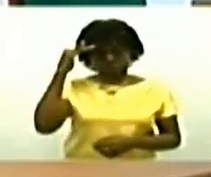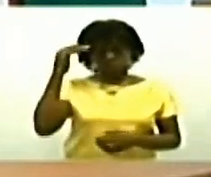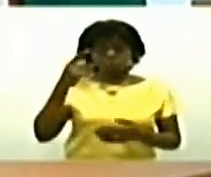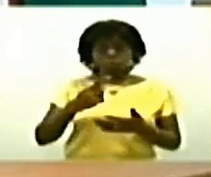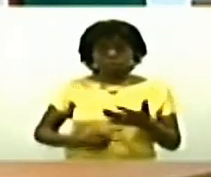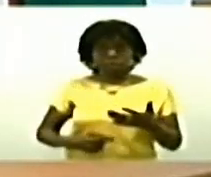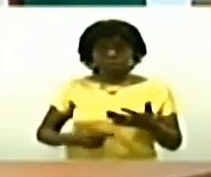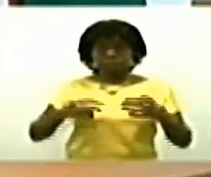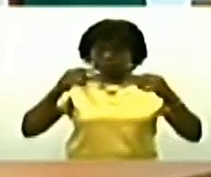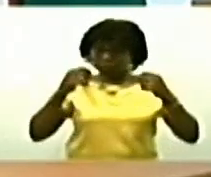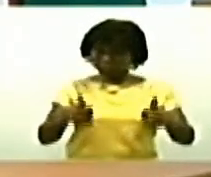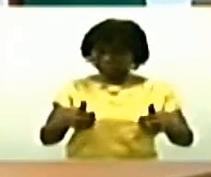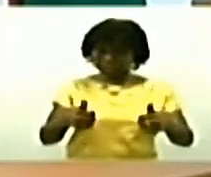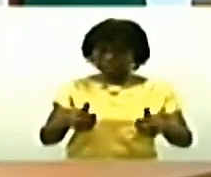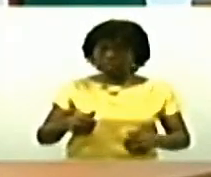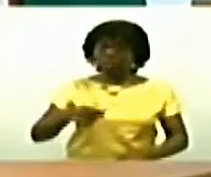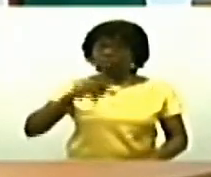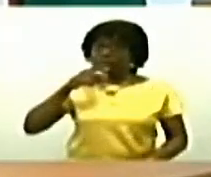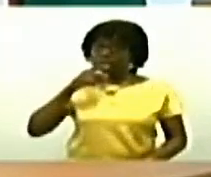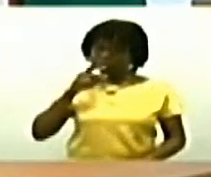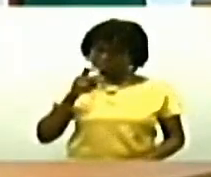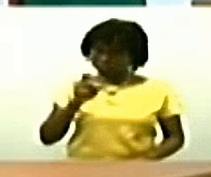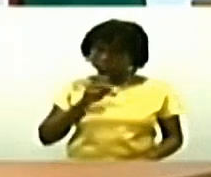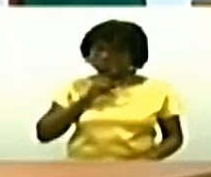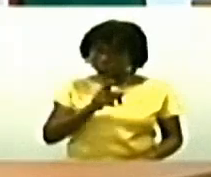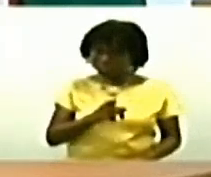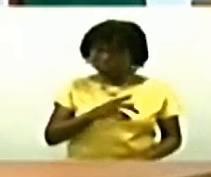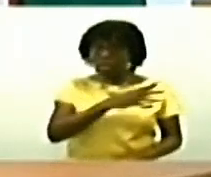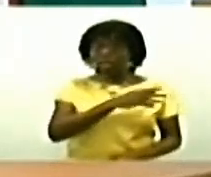Swift, certain, and predictable.